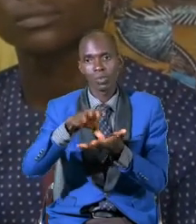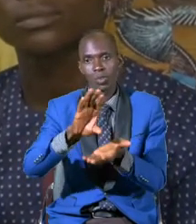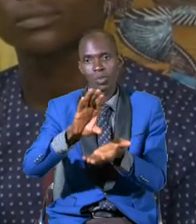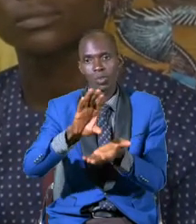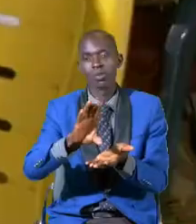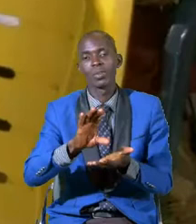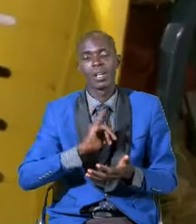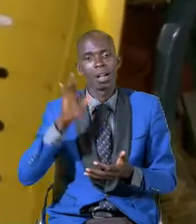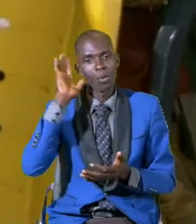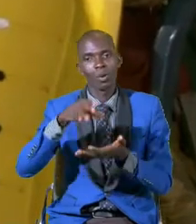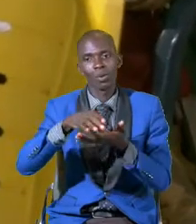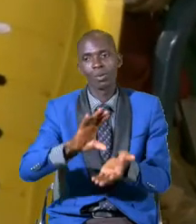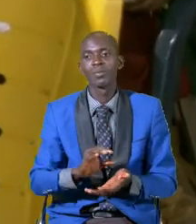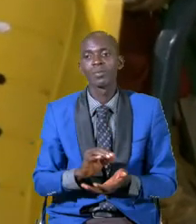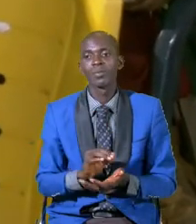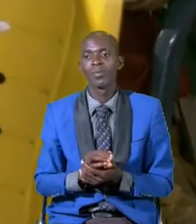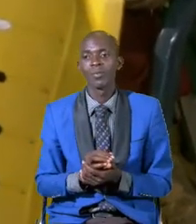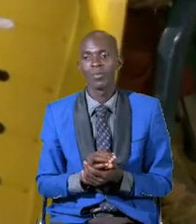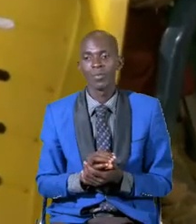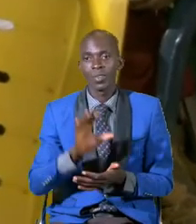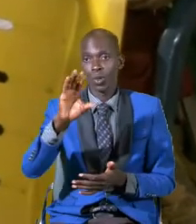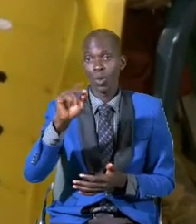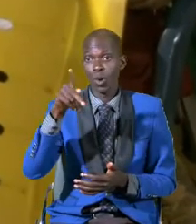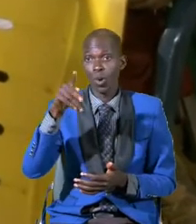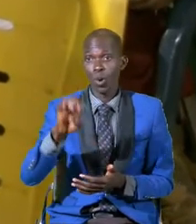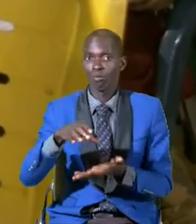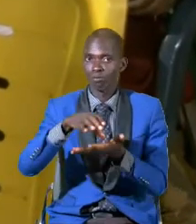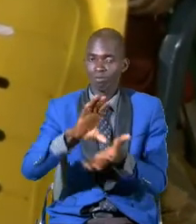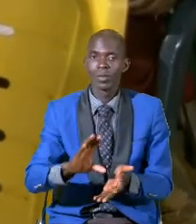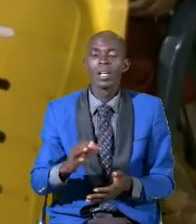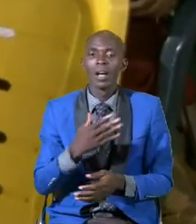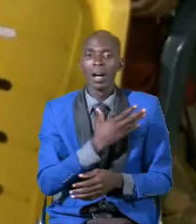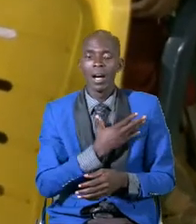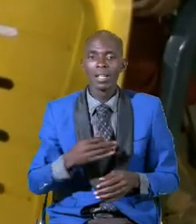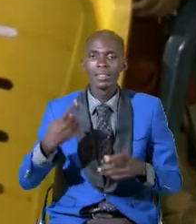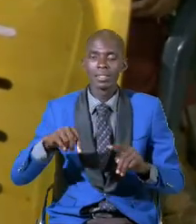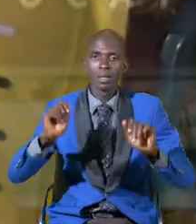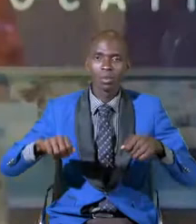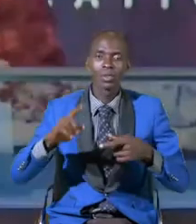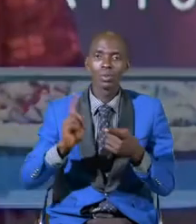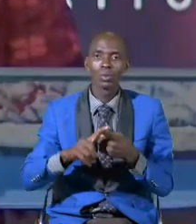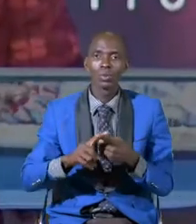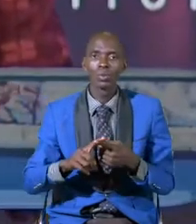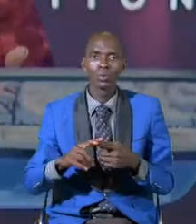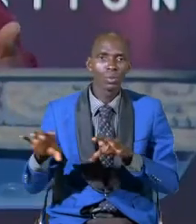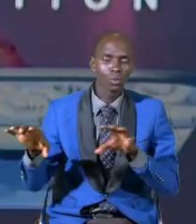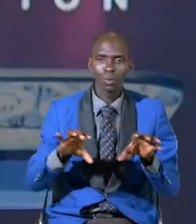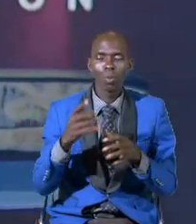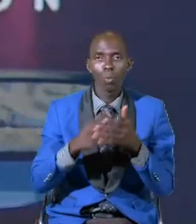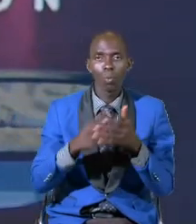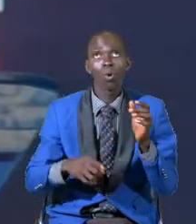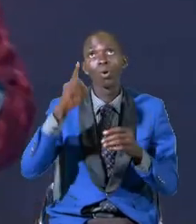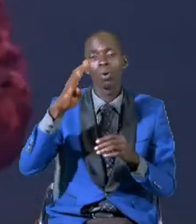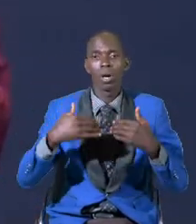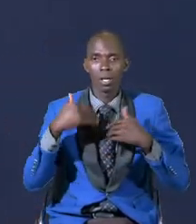heart to do and to have ability to what God has called you for. In what areas do you cope? Number